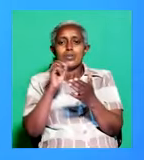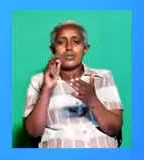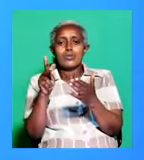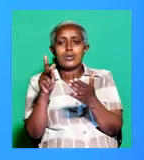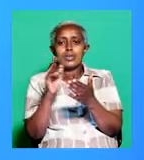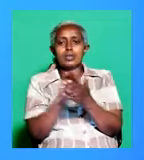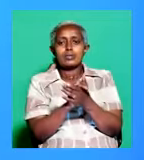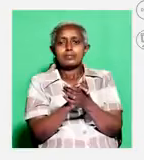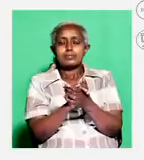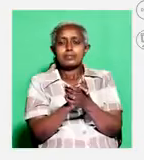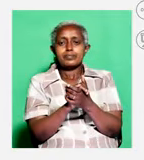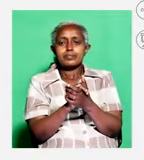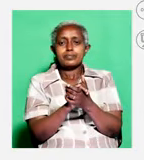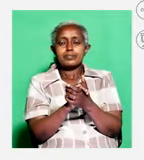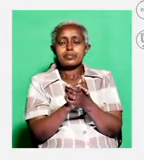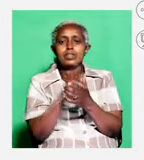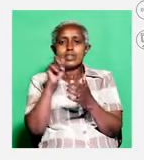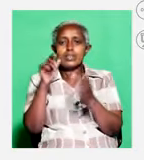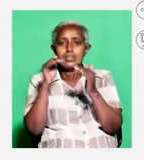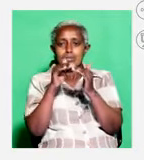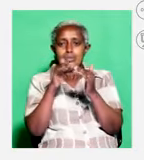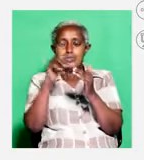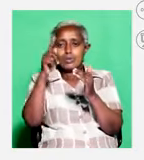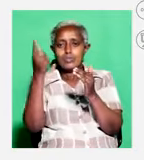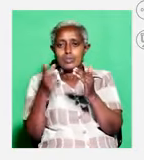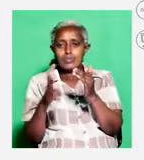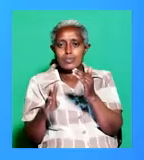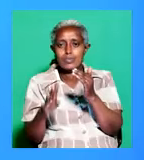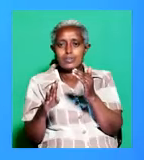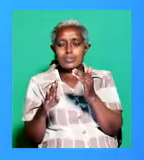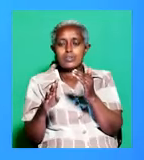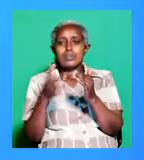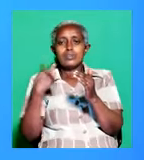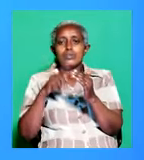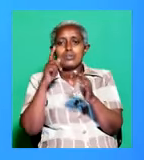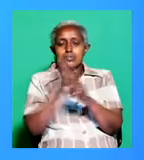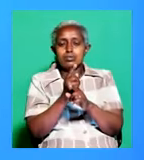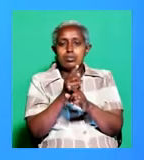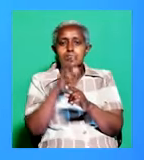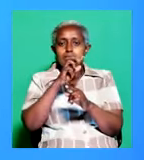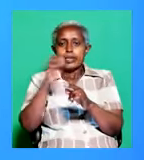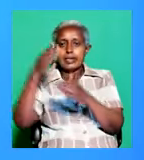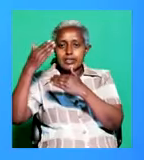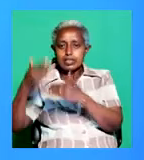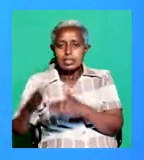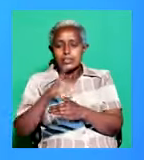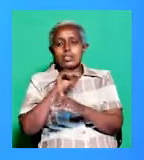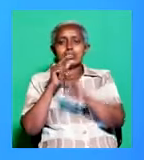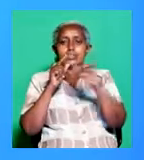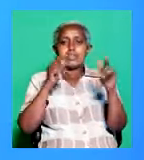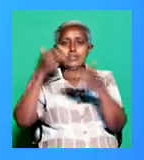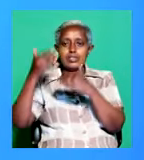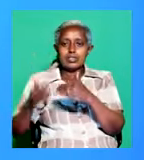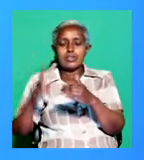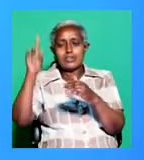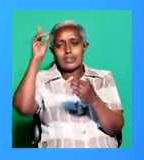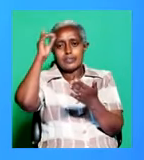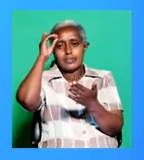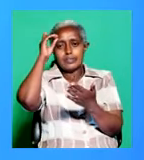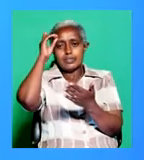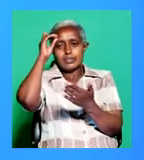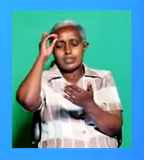Okay. For x equal to 1 over 4, we need to check the right side and the left side